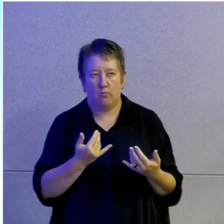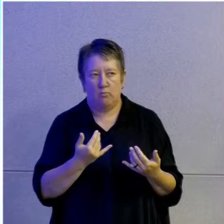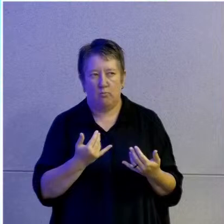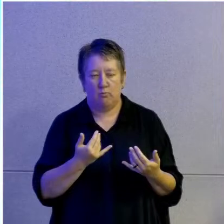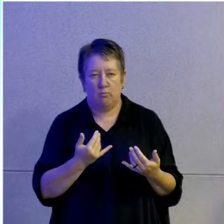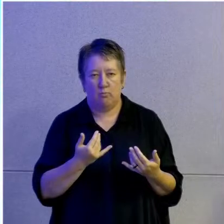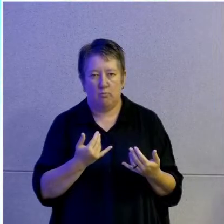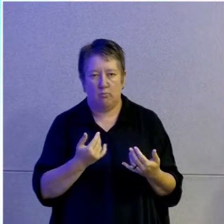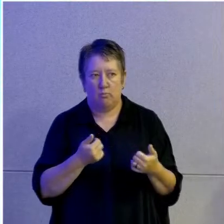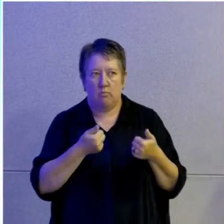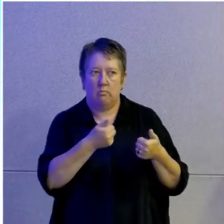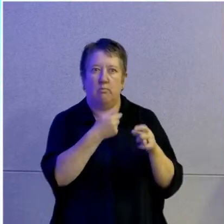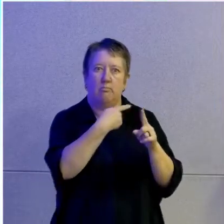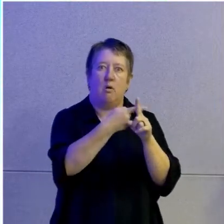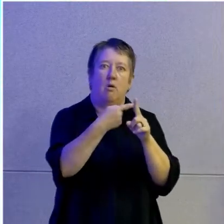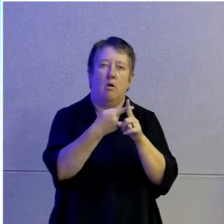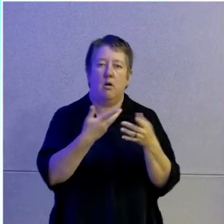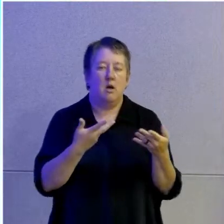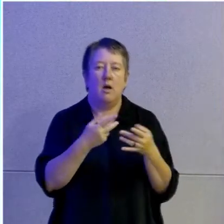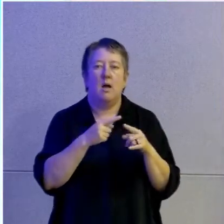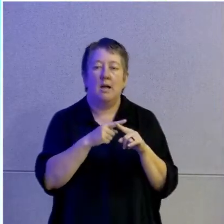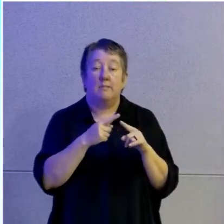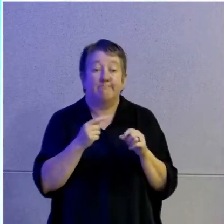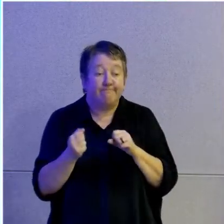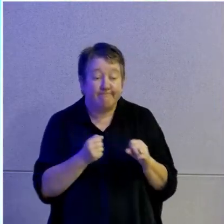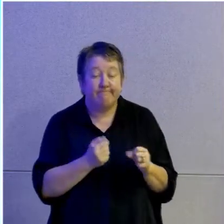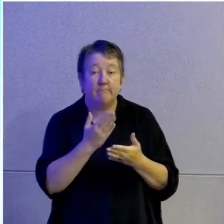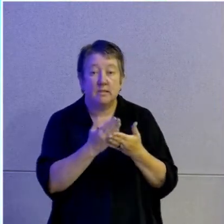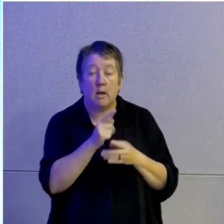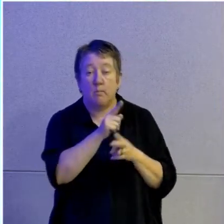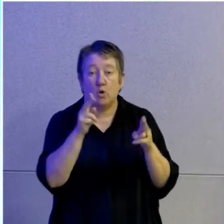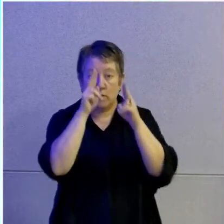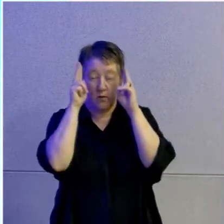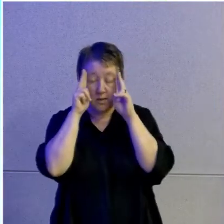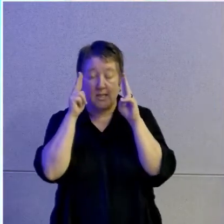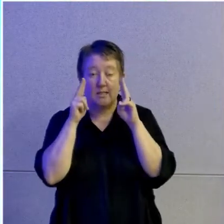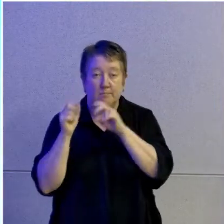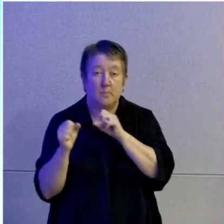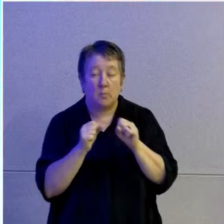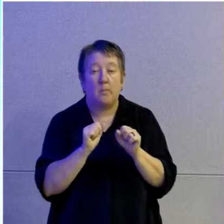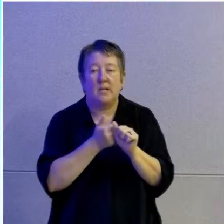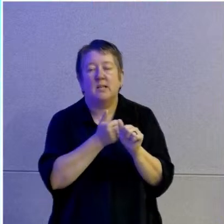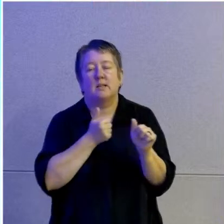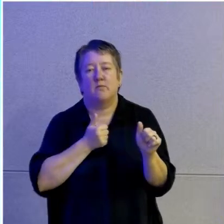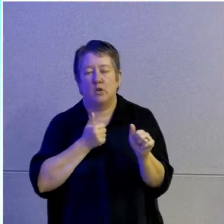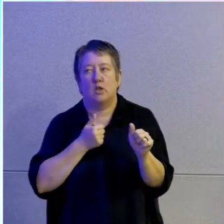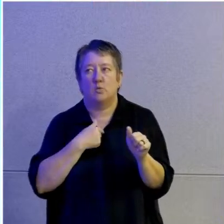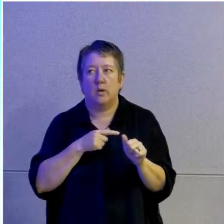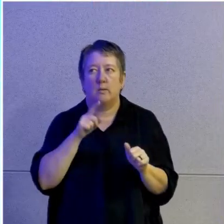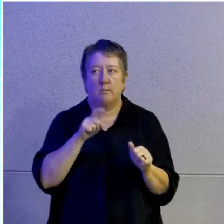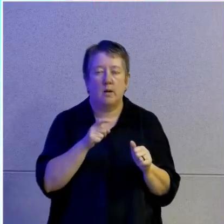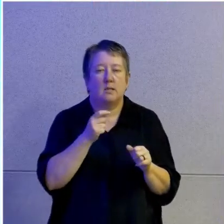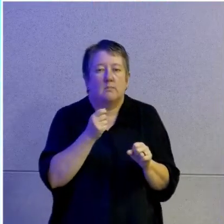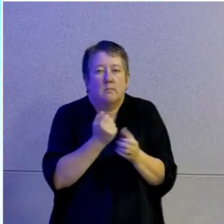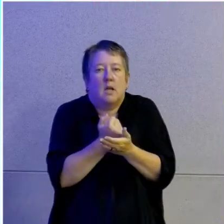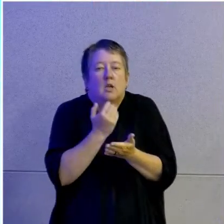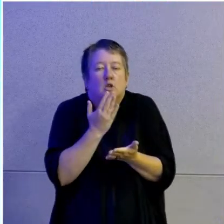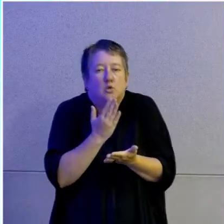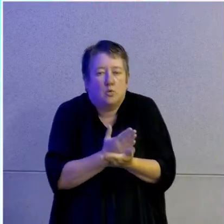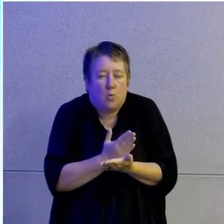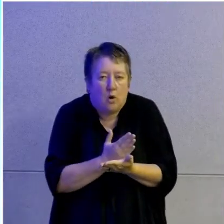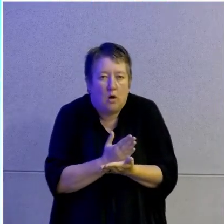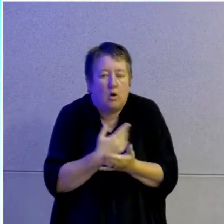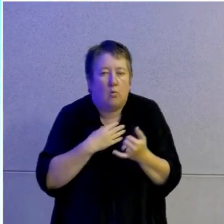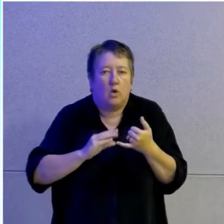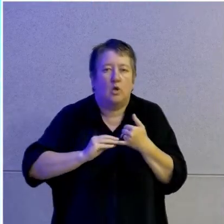We still have these universities that are still disadvantaged. Let us make sure that we try by